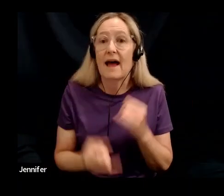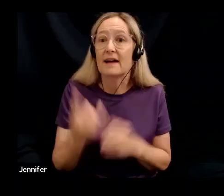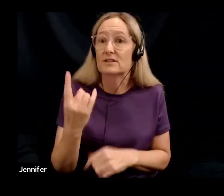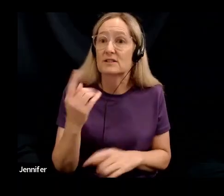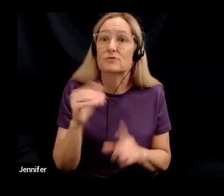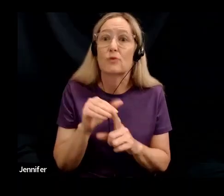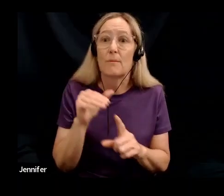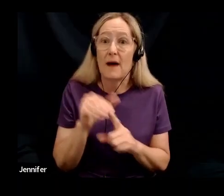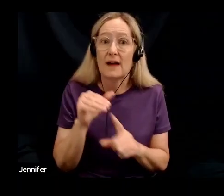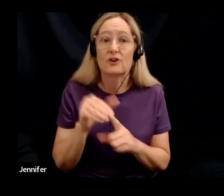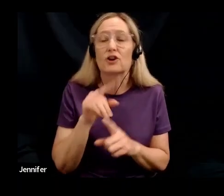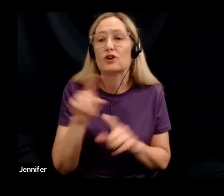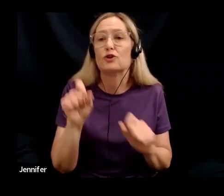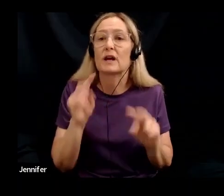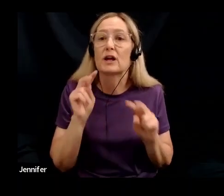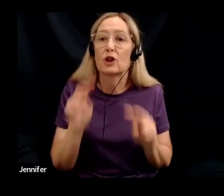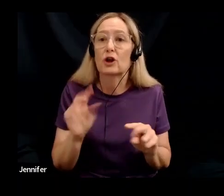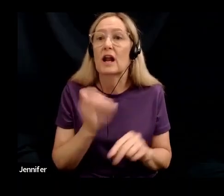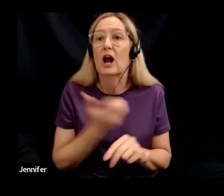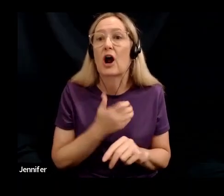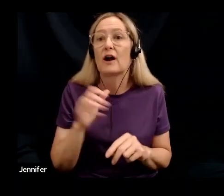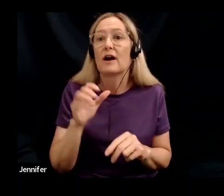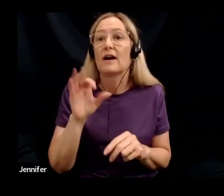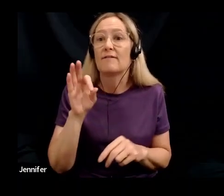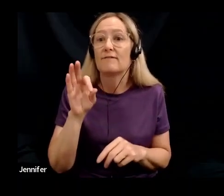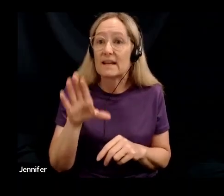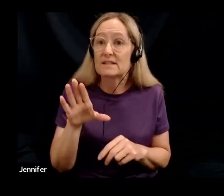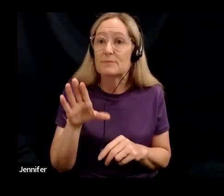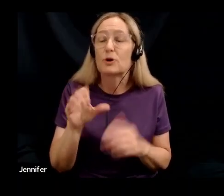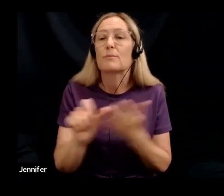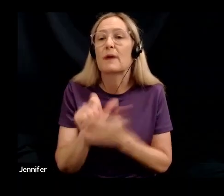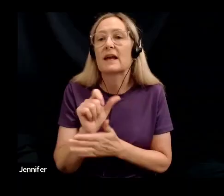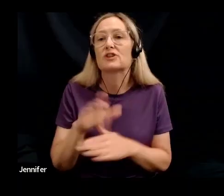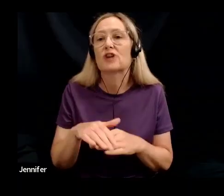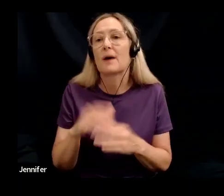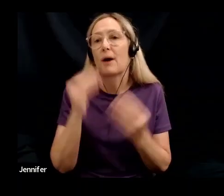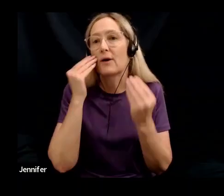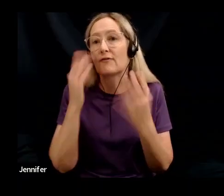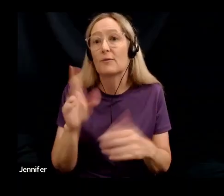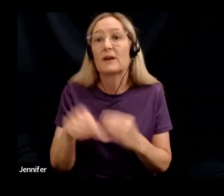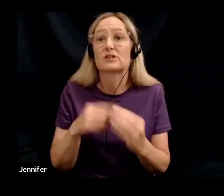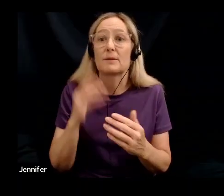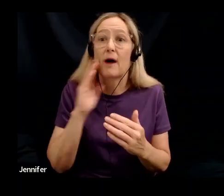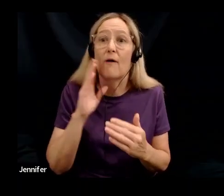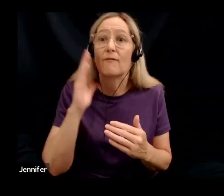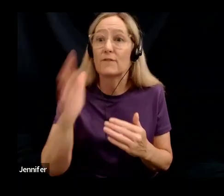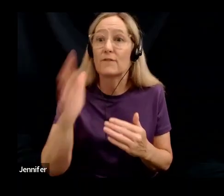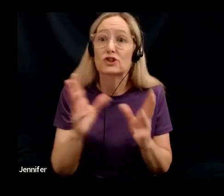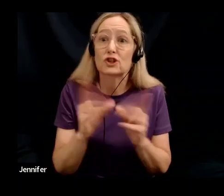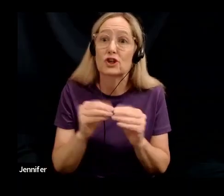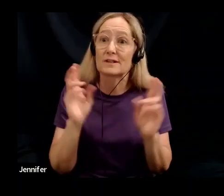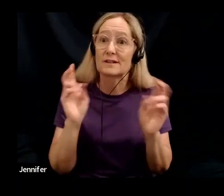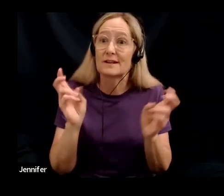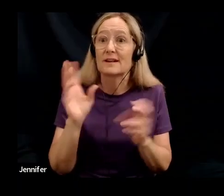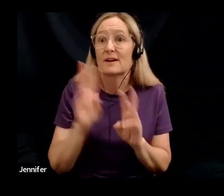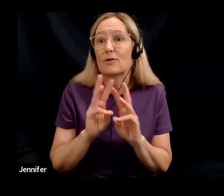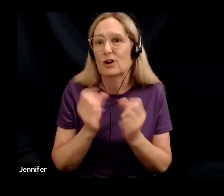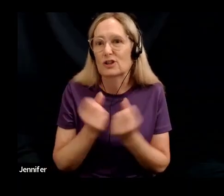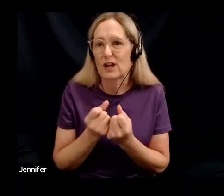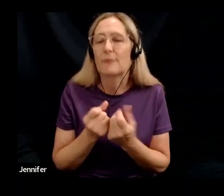reminder, you can visit our Facebook page for more information about upcoming sessions. You can also check out our website